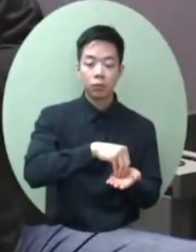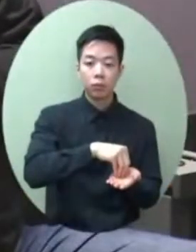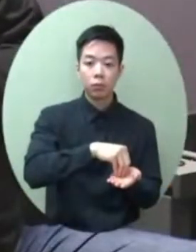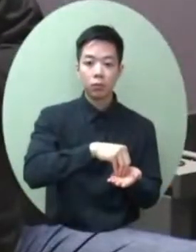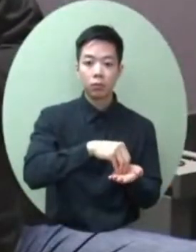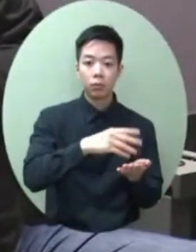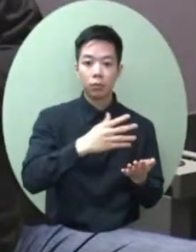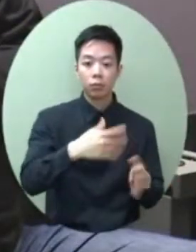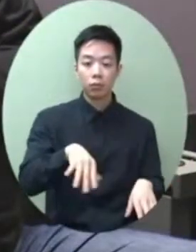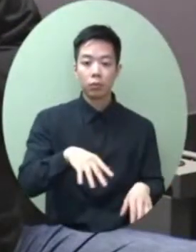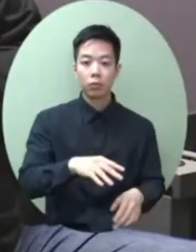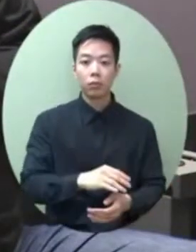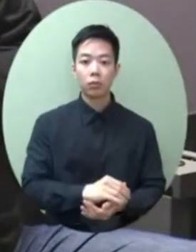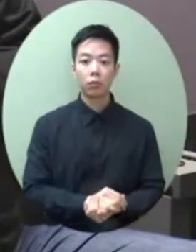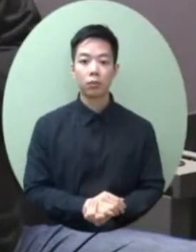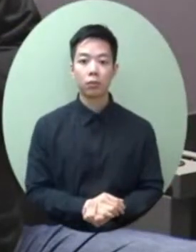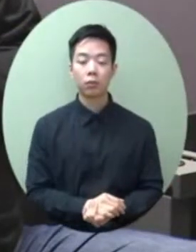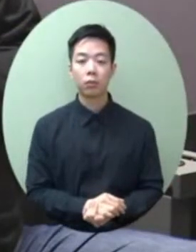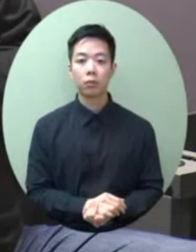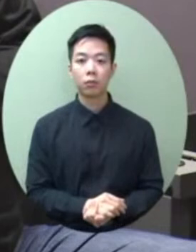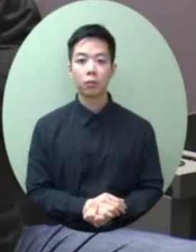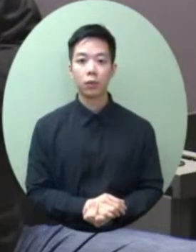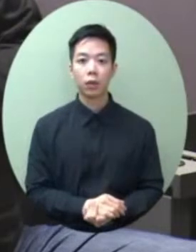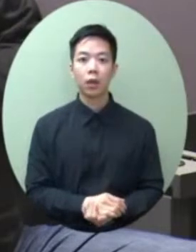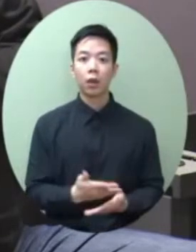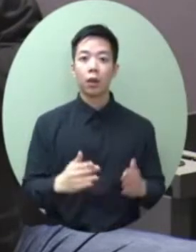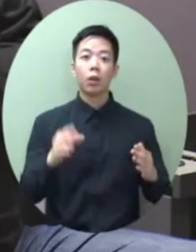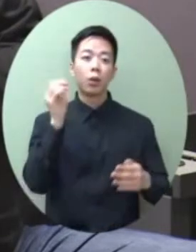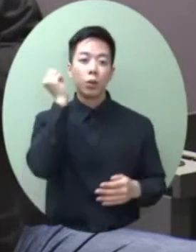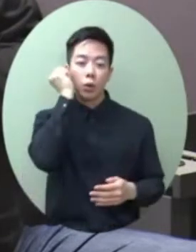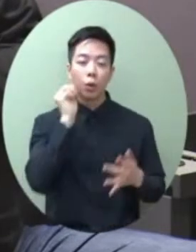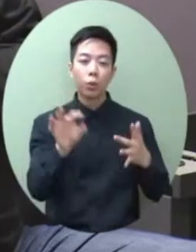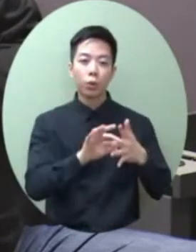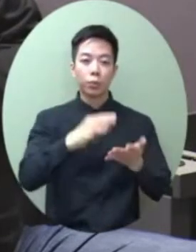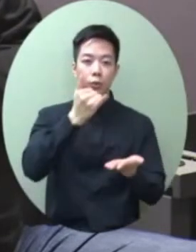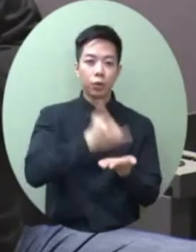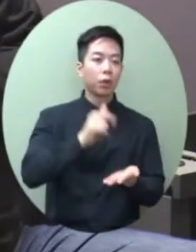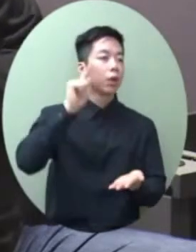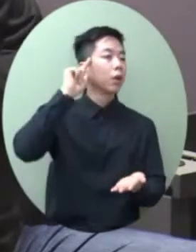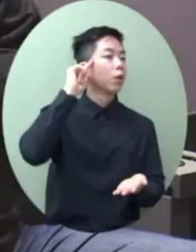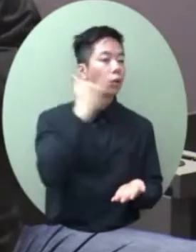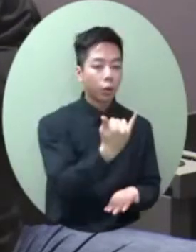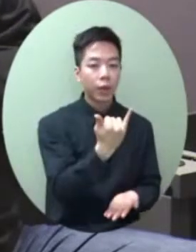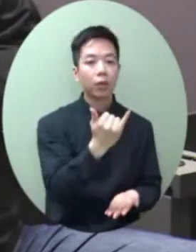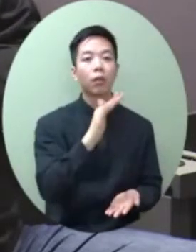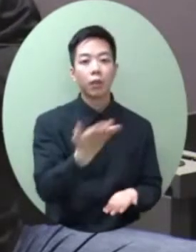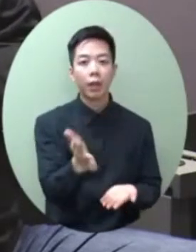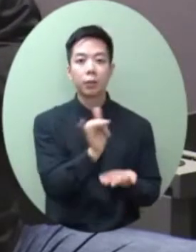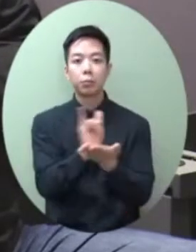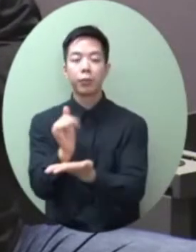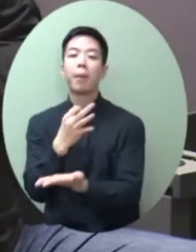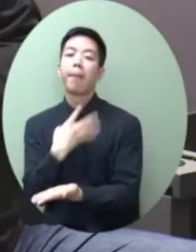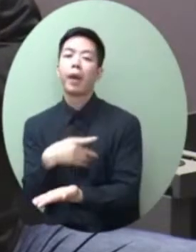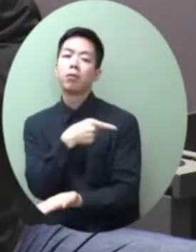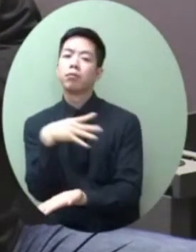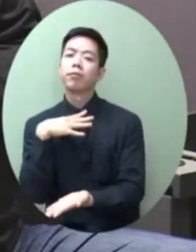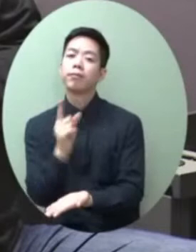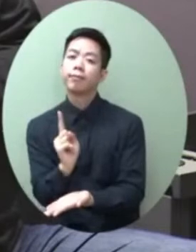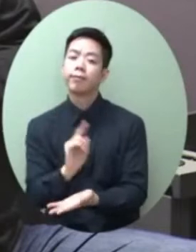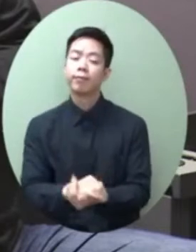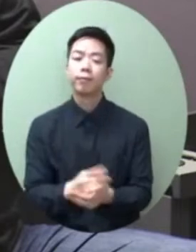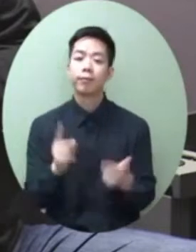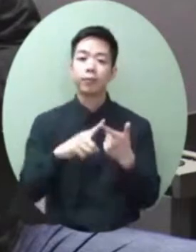positive, and they waited for 6 days before being picked up by an ambulance. When I know the